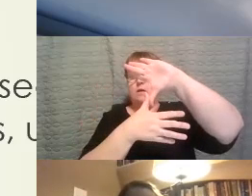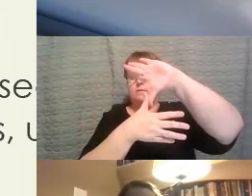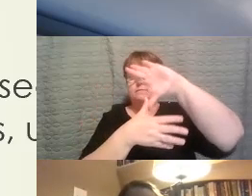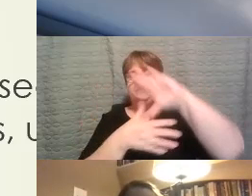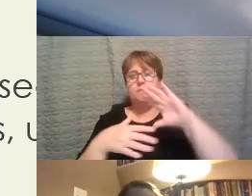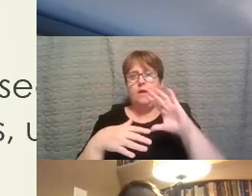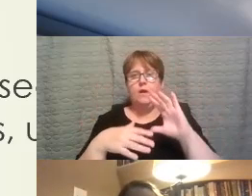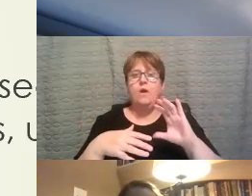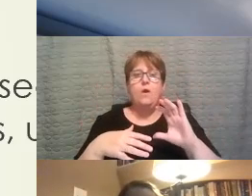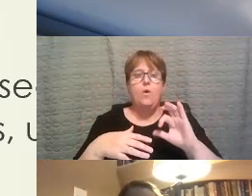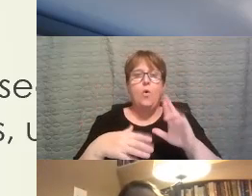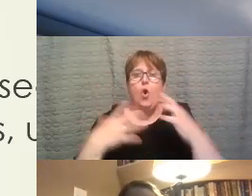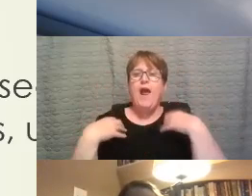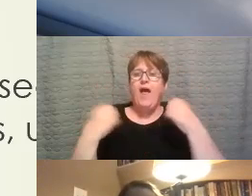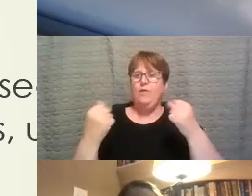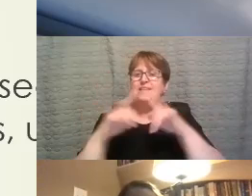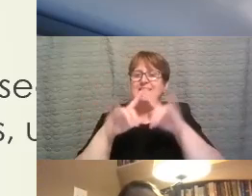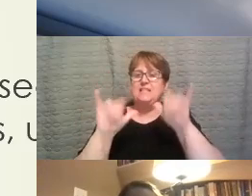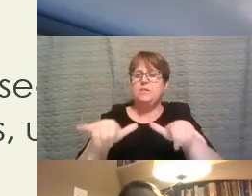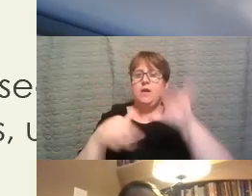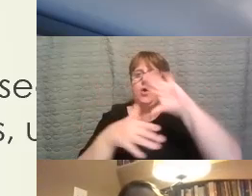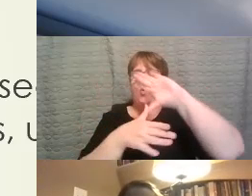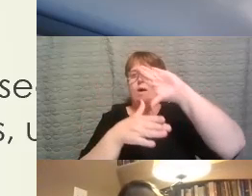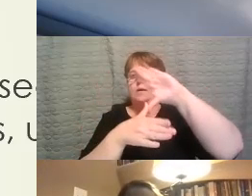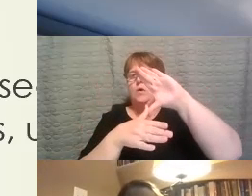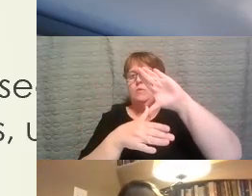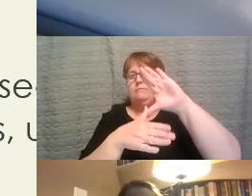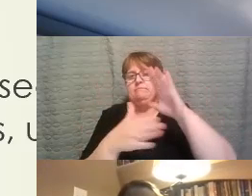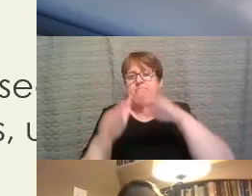the health system in Guatemala, it's basically